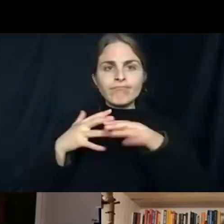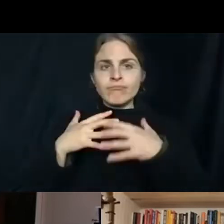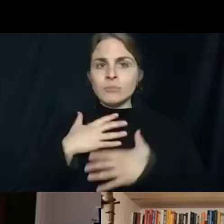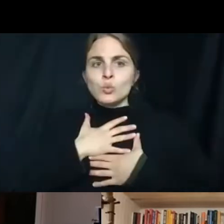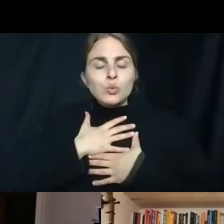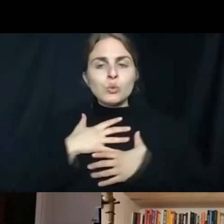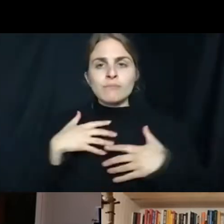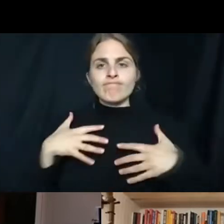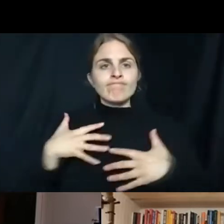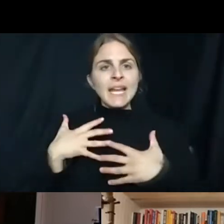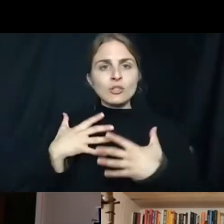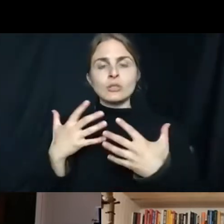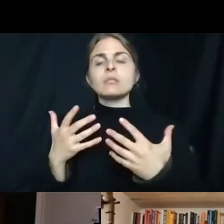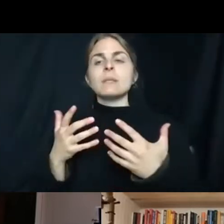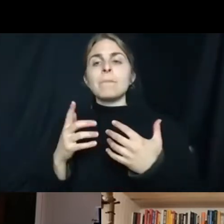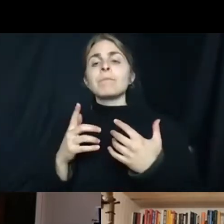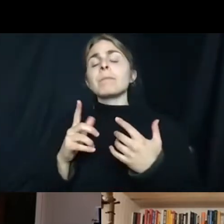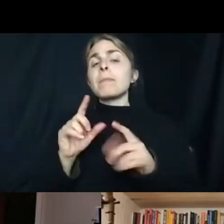And